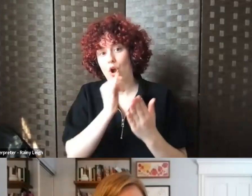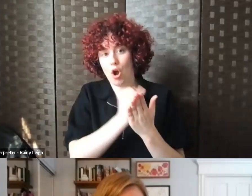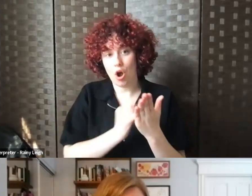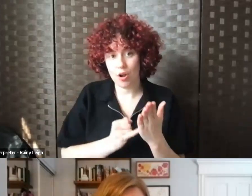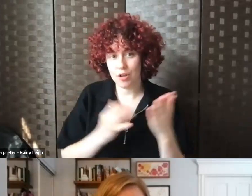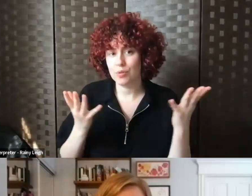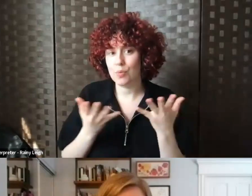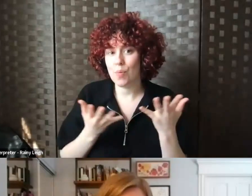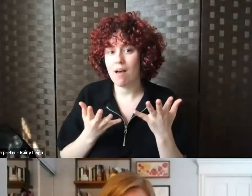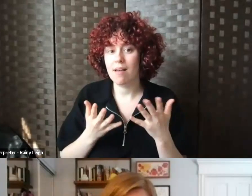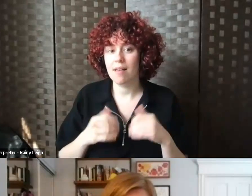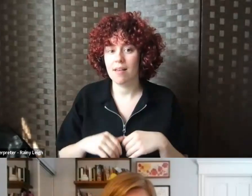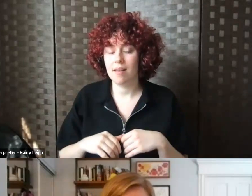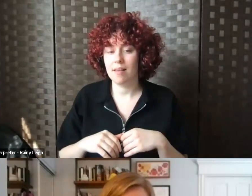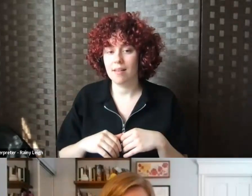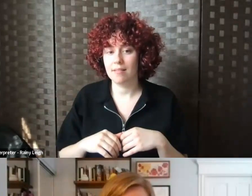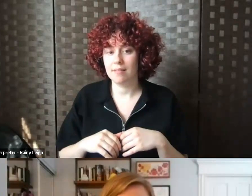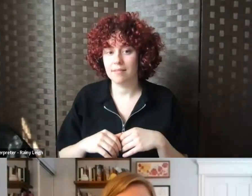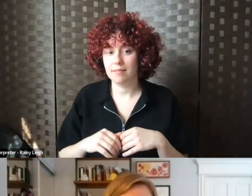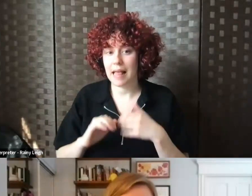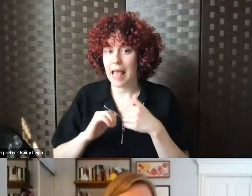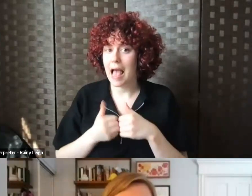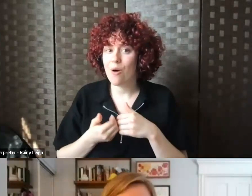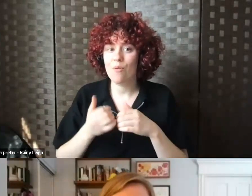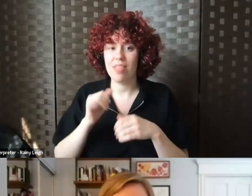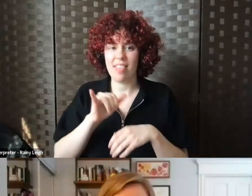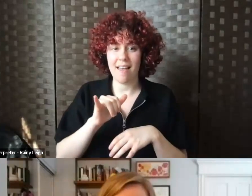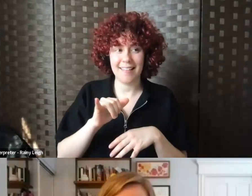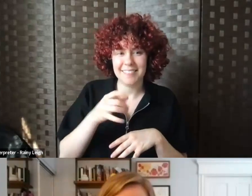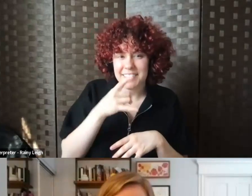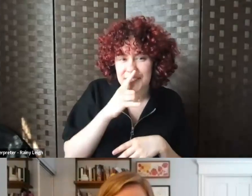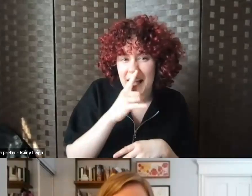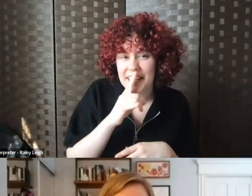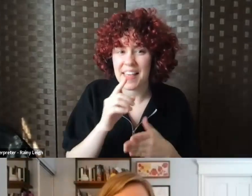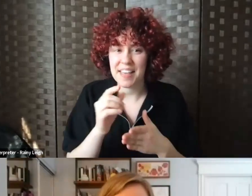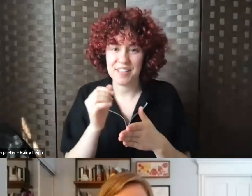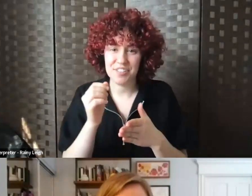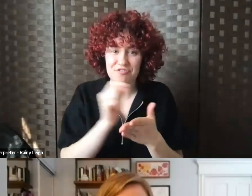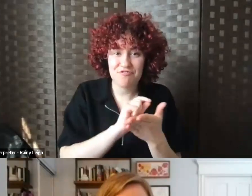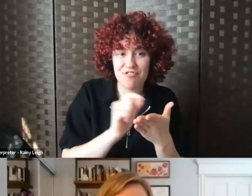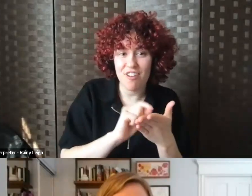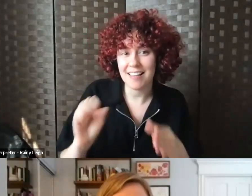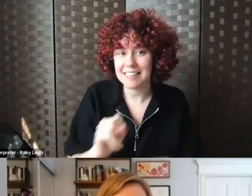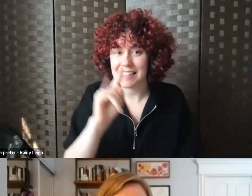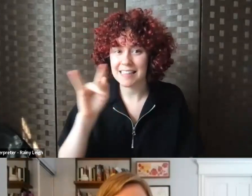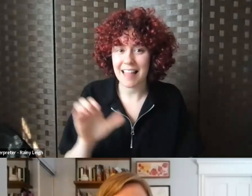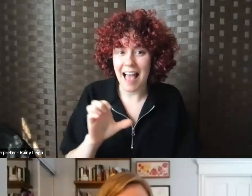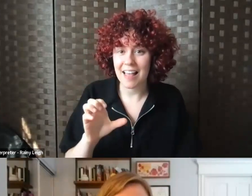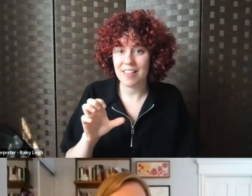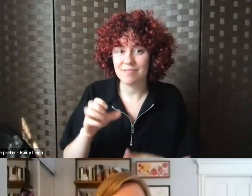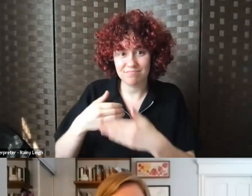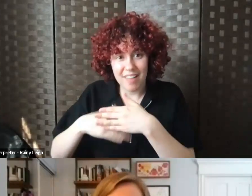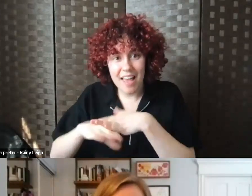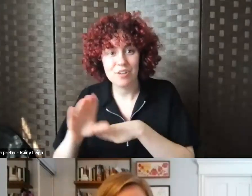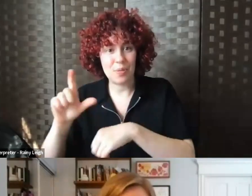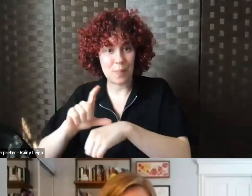that like childlike drawing style entered into the mosque as well. And it was present in